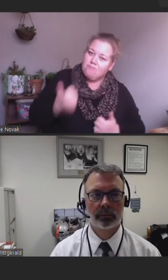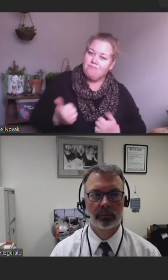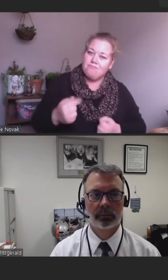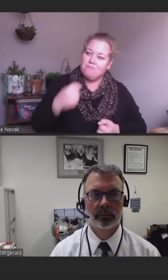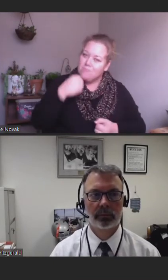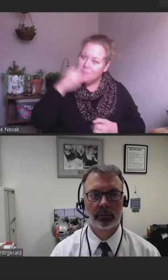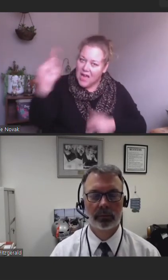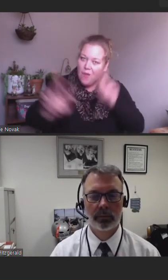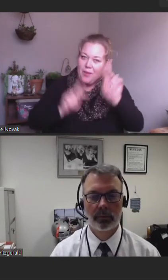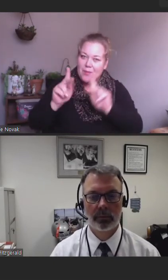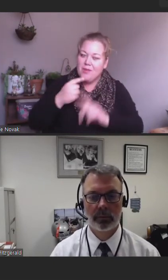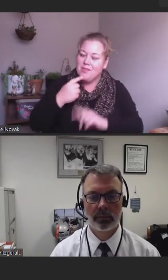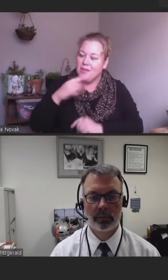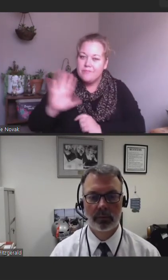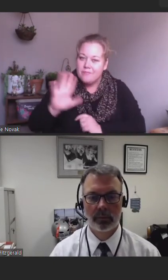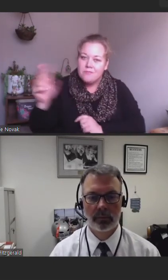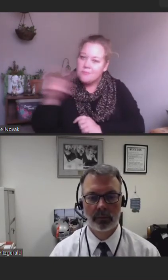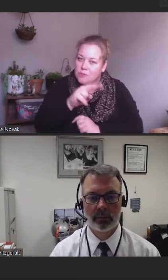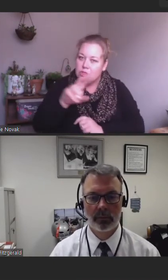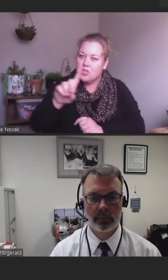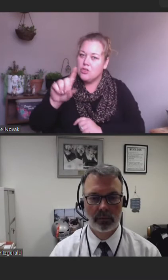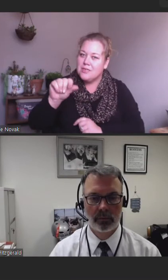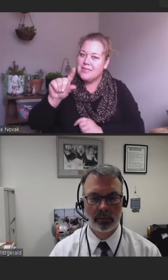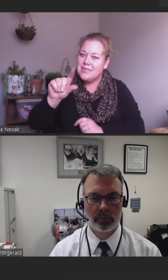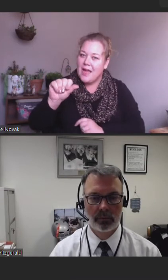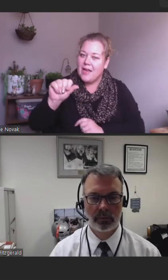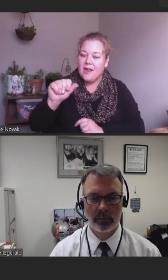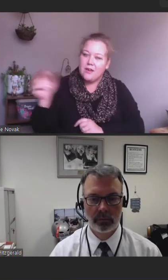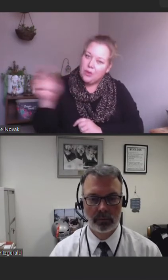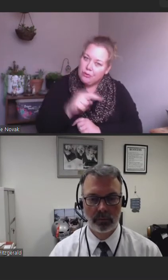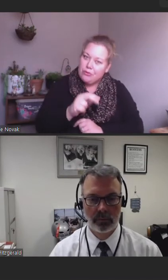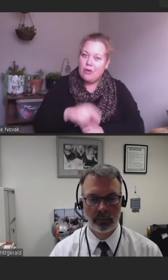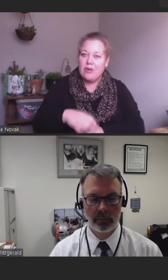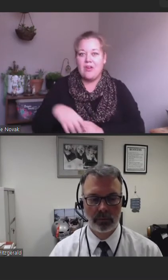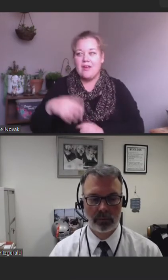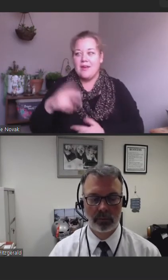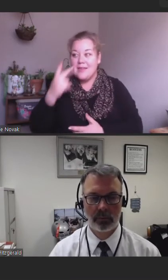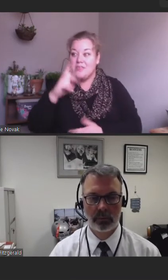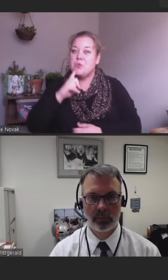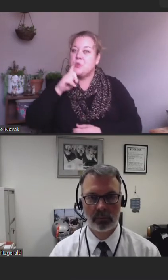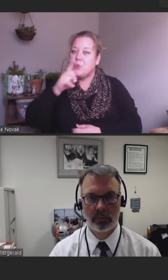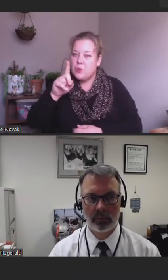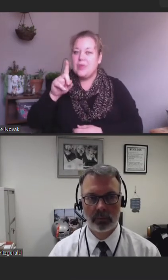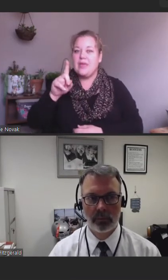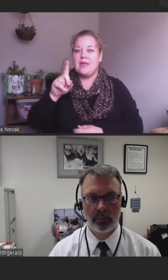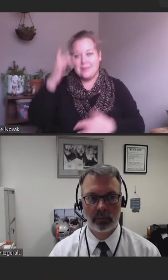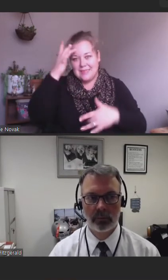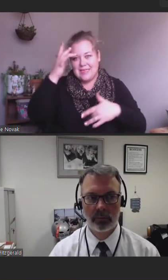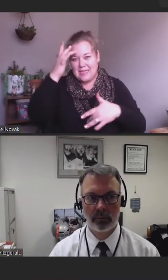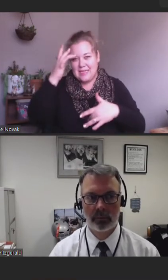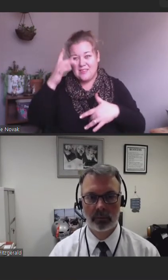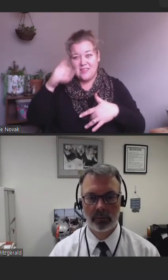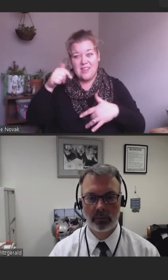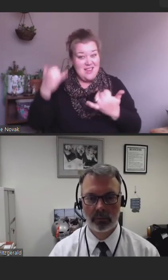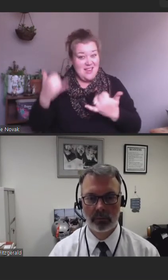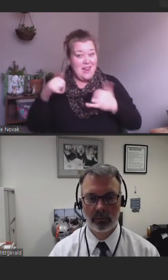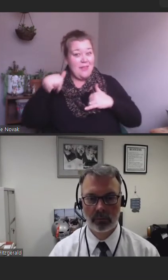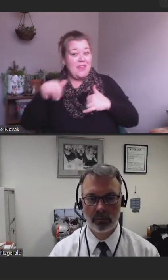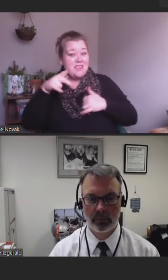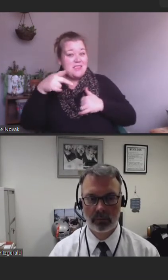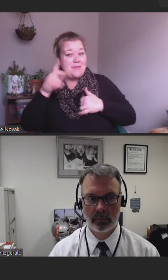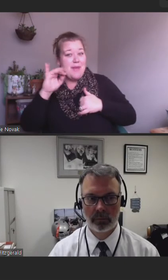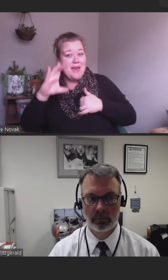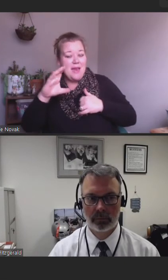data, because the fire that was described, it is, this pandemic is growing like a fire does. It starts